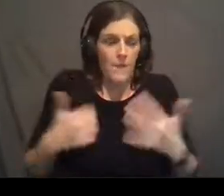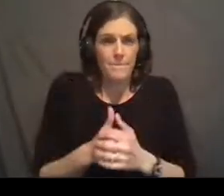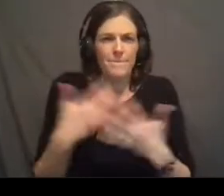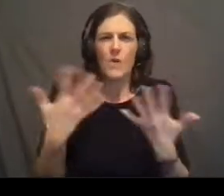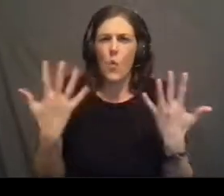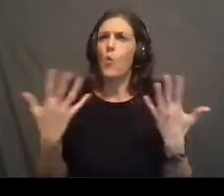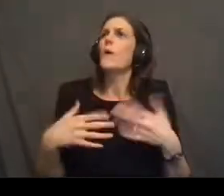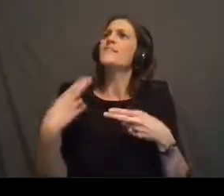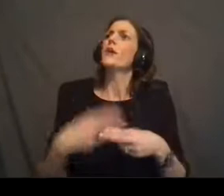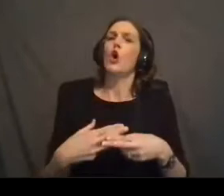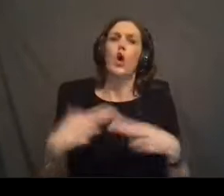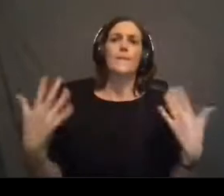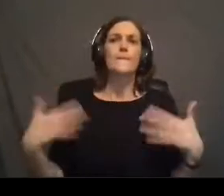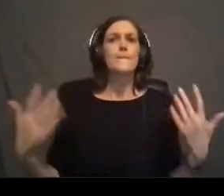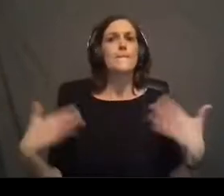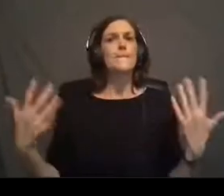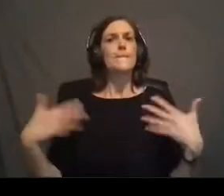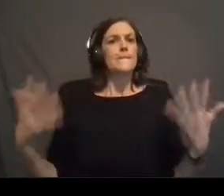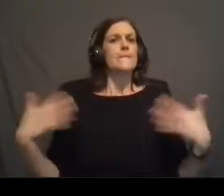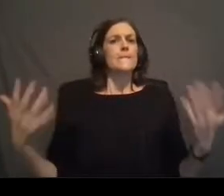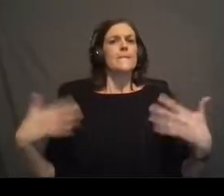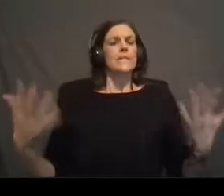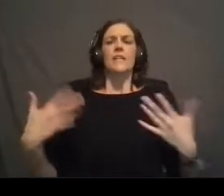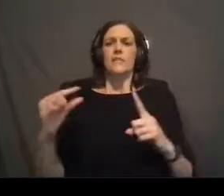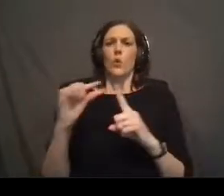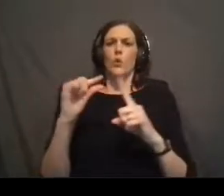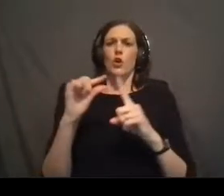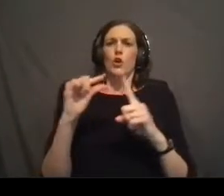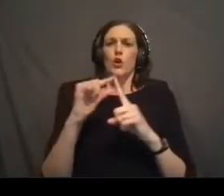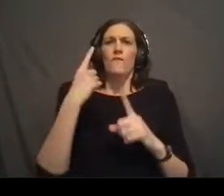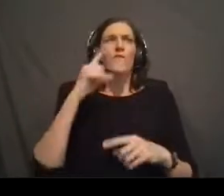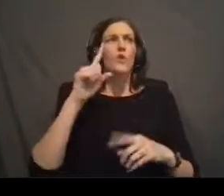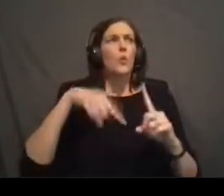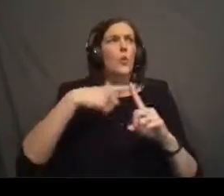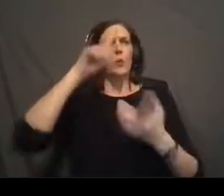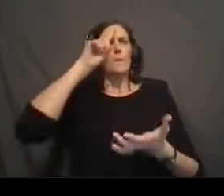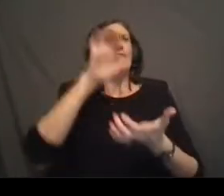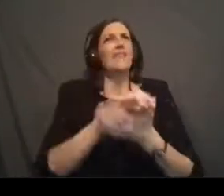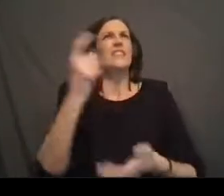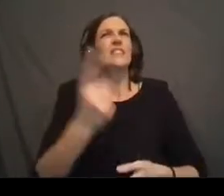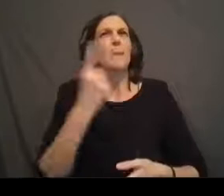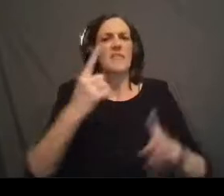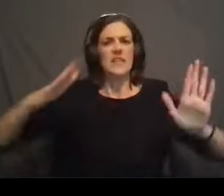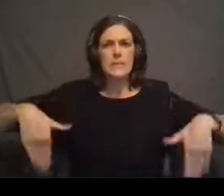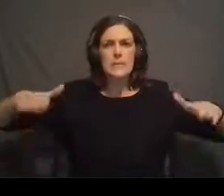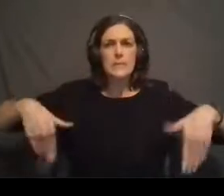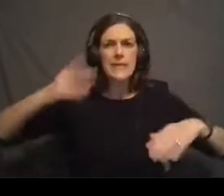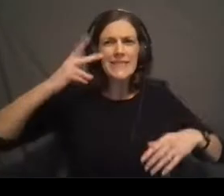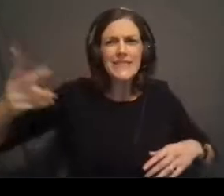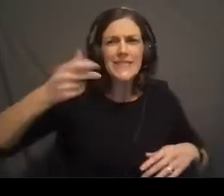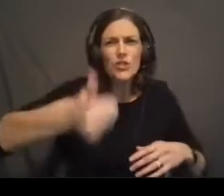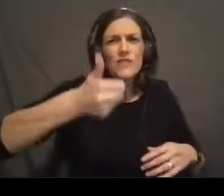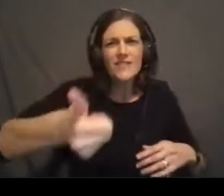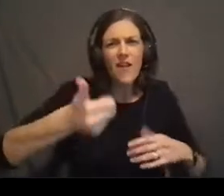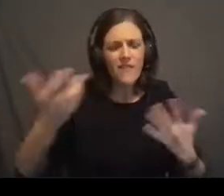what's it called? It's a word for when you believe in something you haven't quite seen yourself.